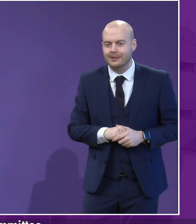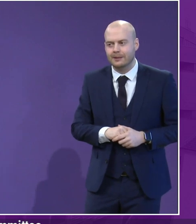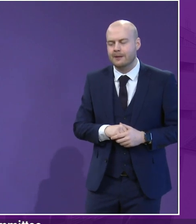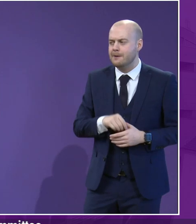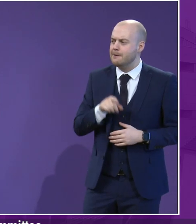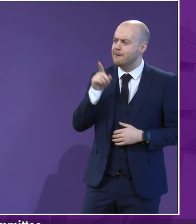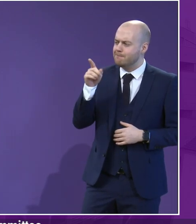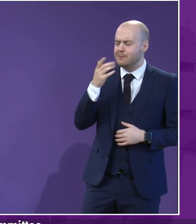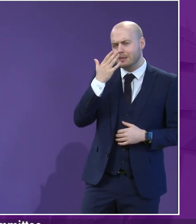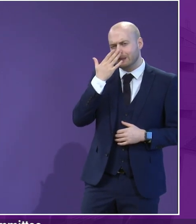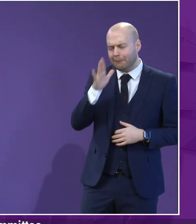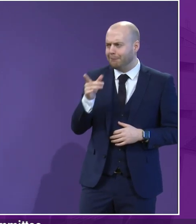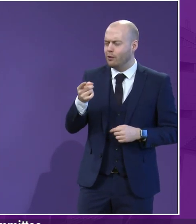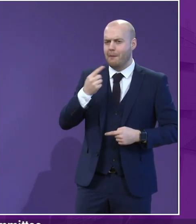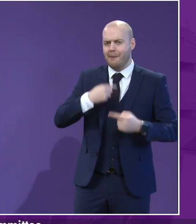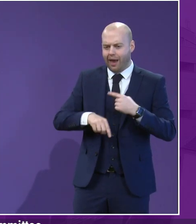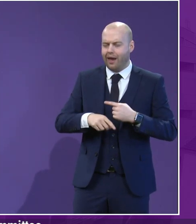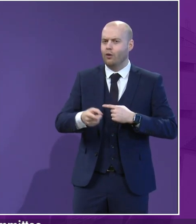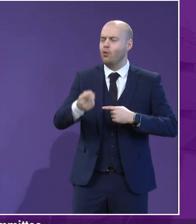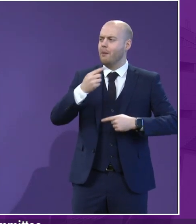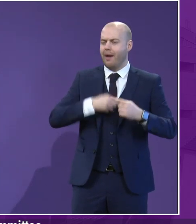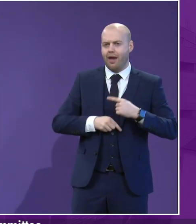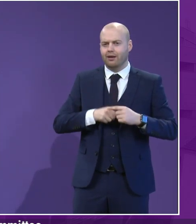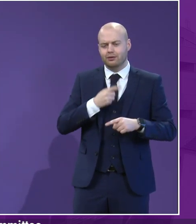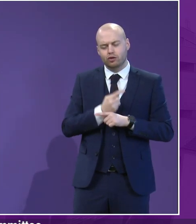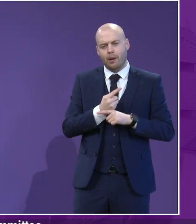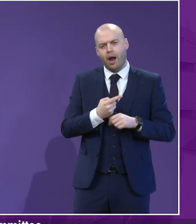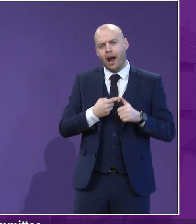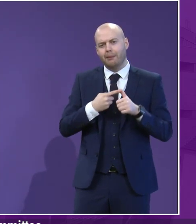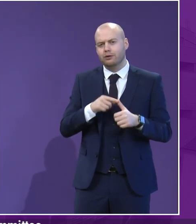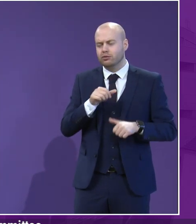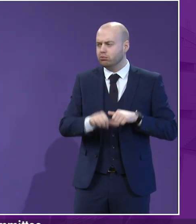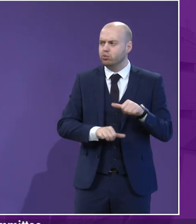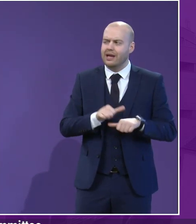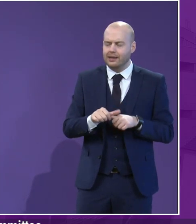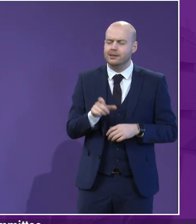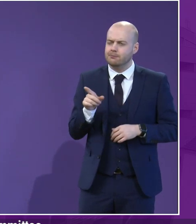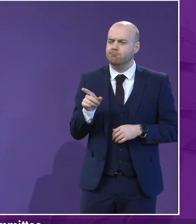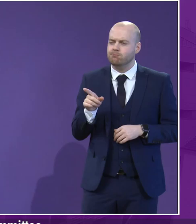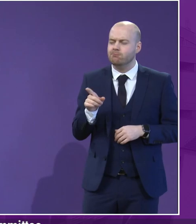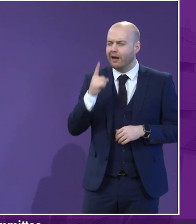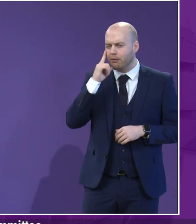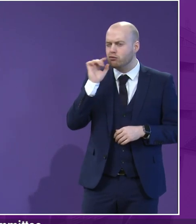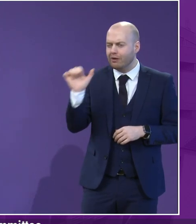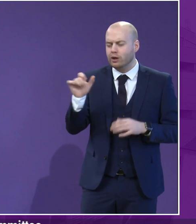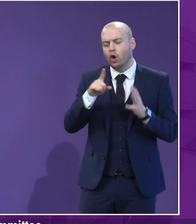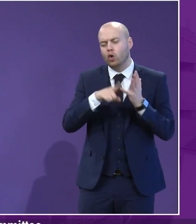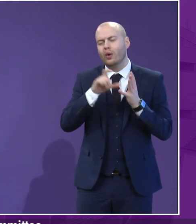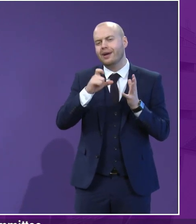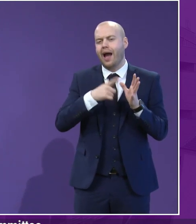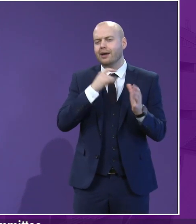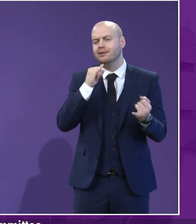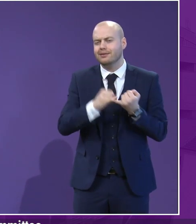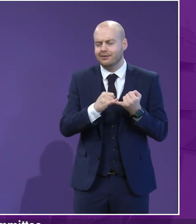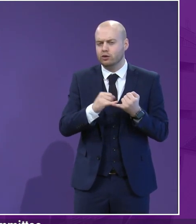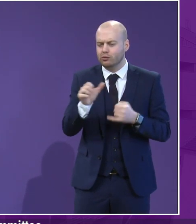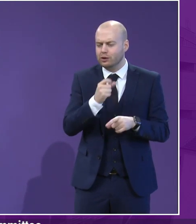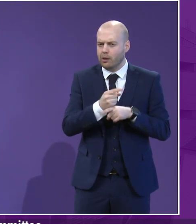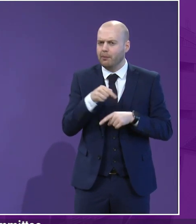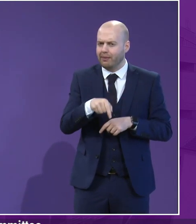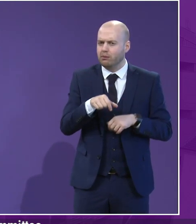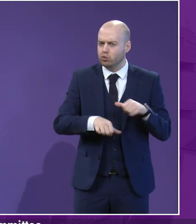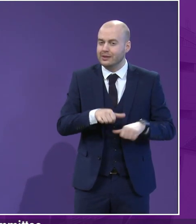they're at the university that there's anything that can be done about it. So I think there needs to be a bit more preemptive thought about these wider issues. Yeah, I